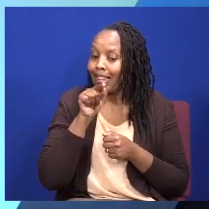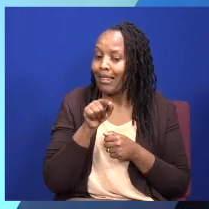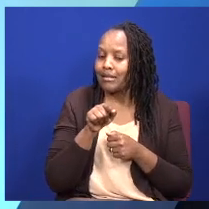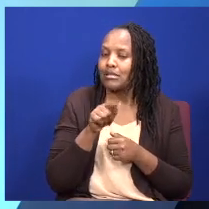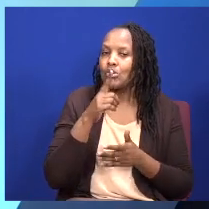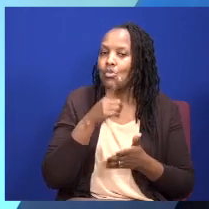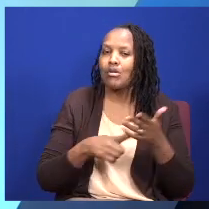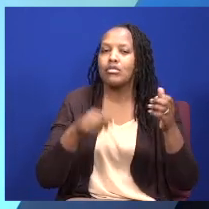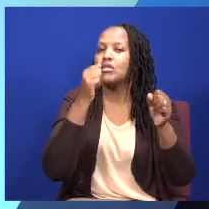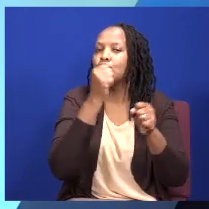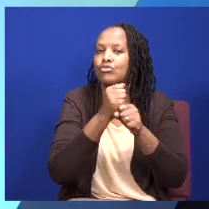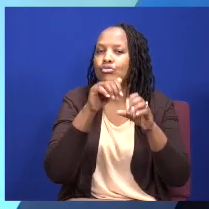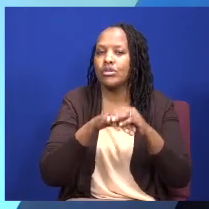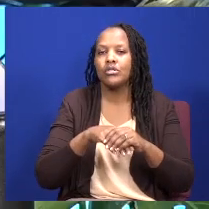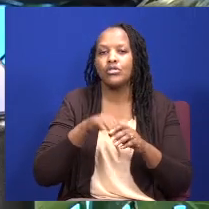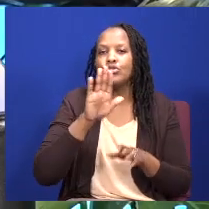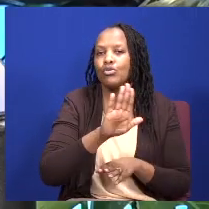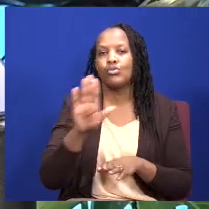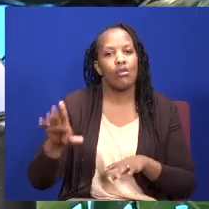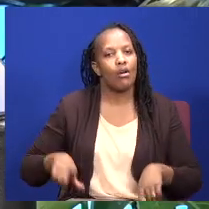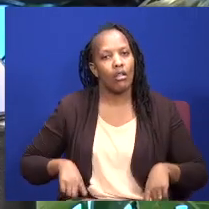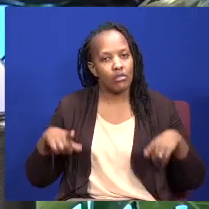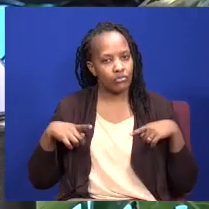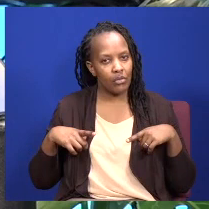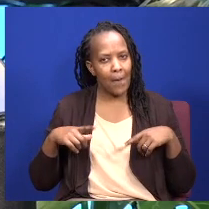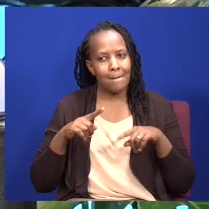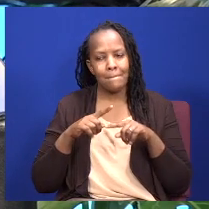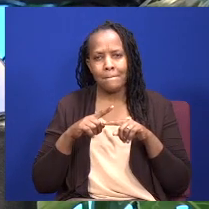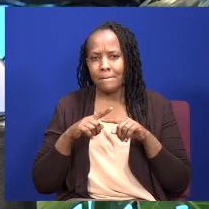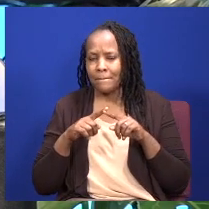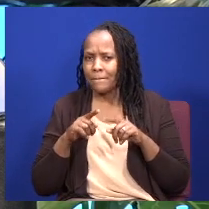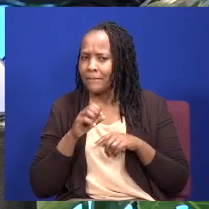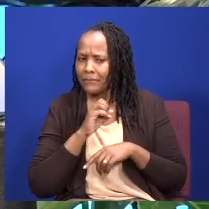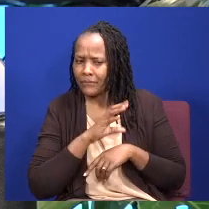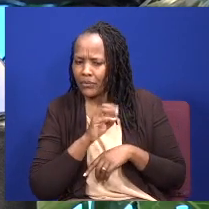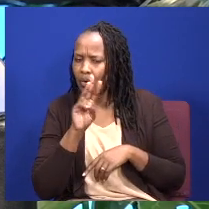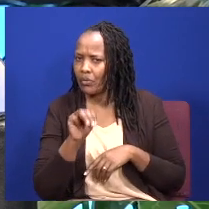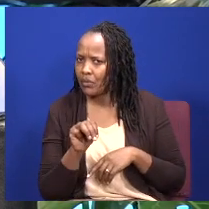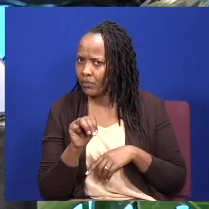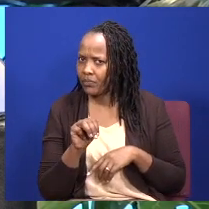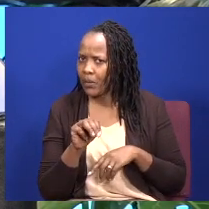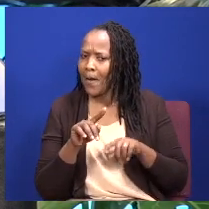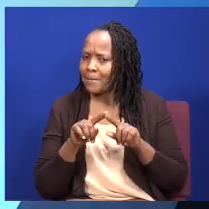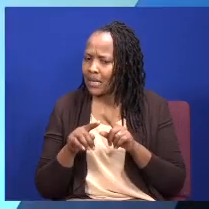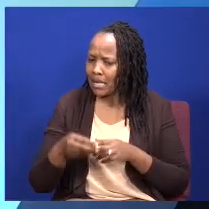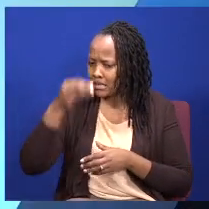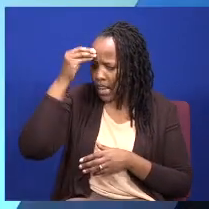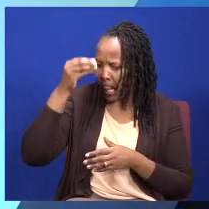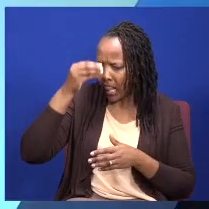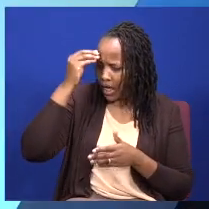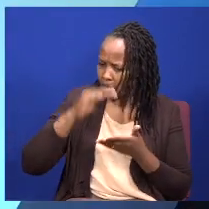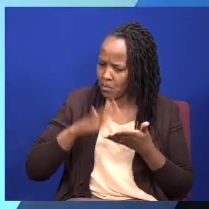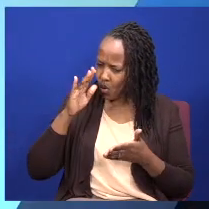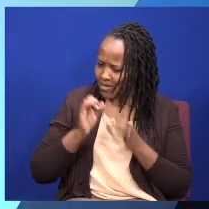spirits. That's what they plan to do in our lives. So we should be afraid of them. However, let's learn a bit more. Because if they